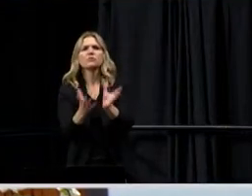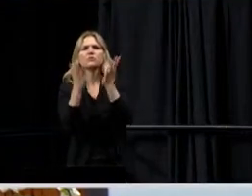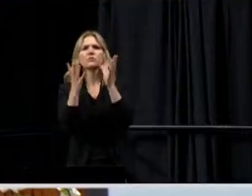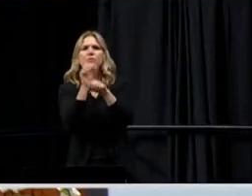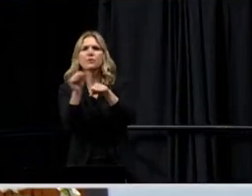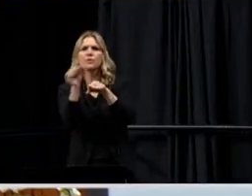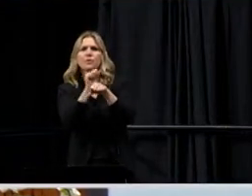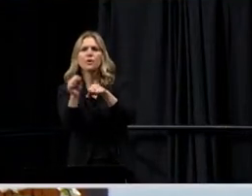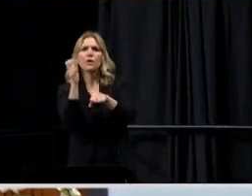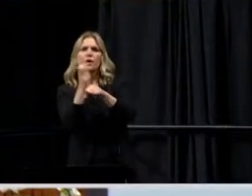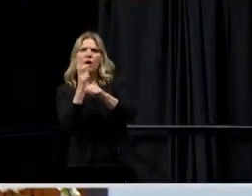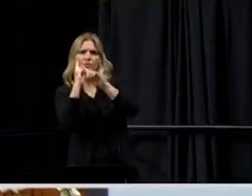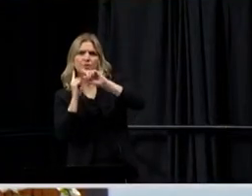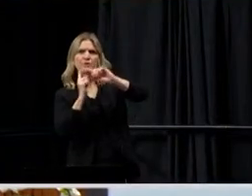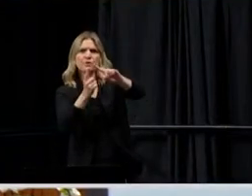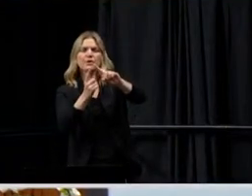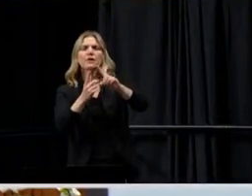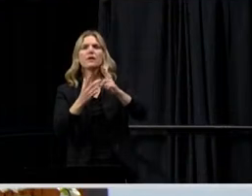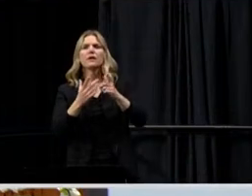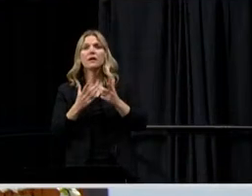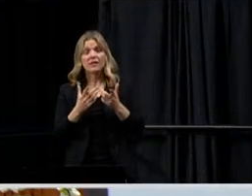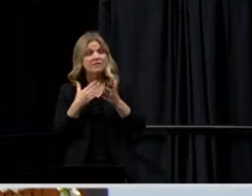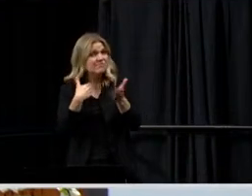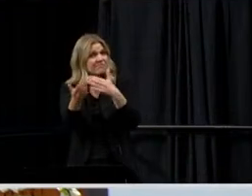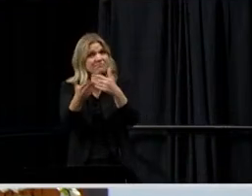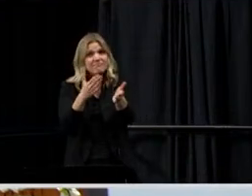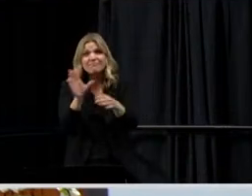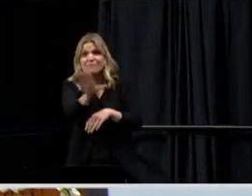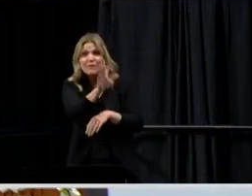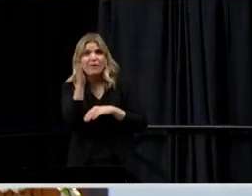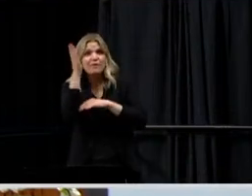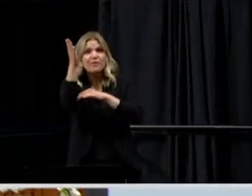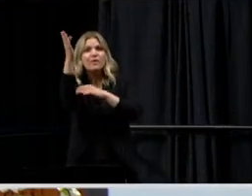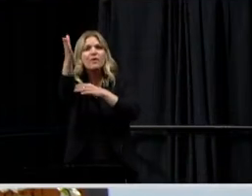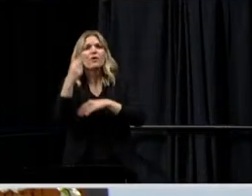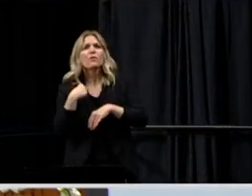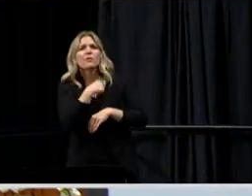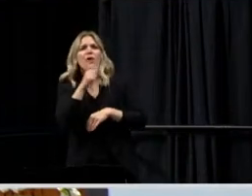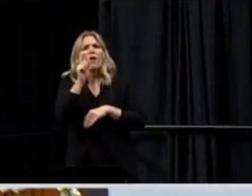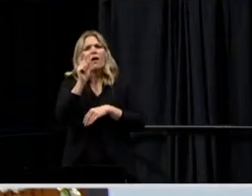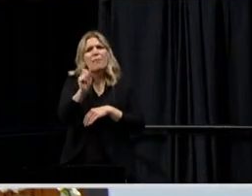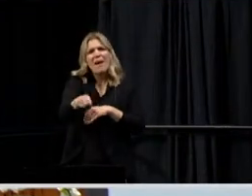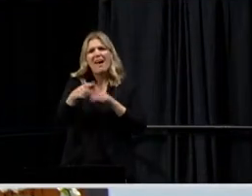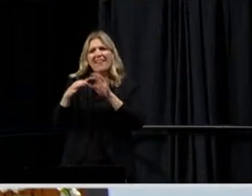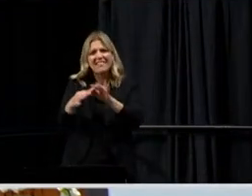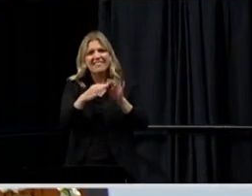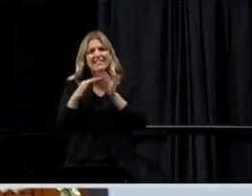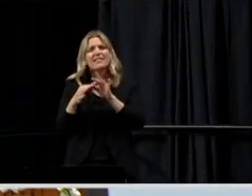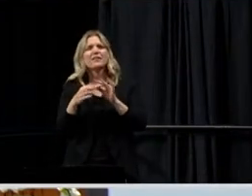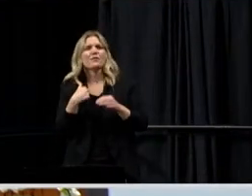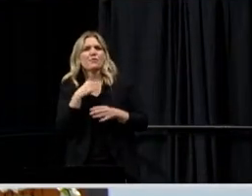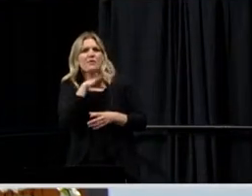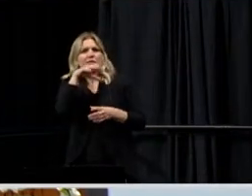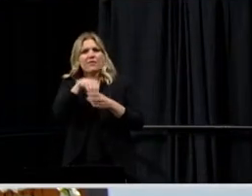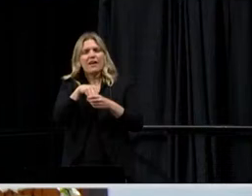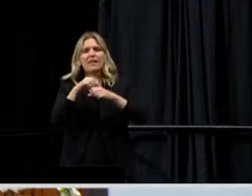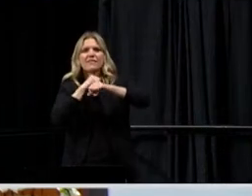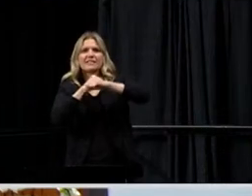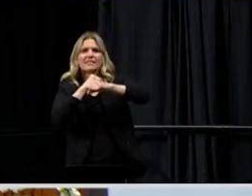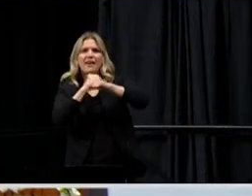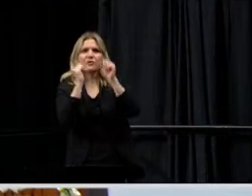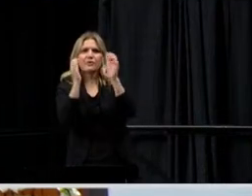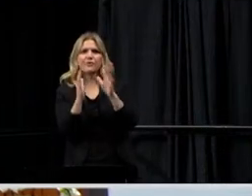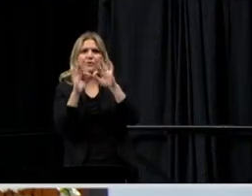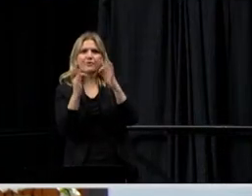hard to achieve my goals. No matter what the future holds, we will always remain connected because we will always be a part of the Defender family,